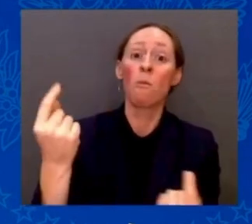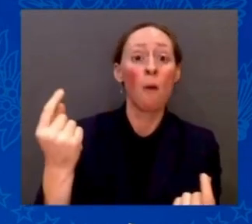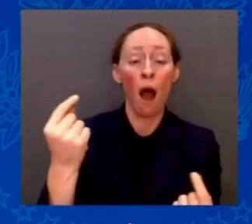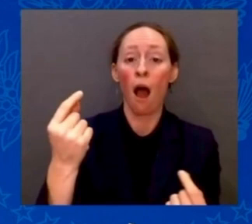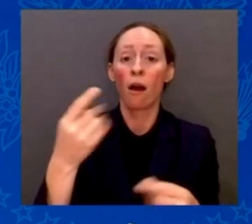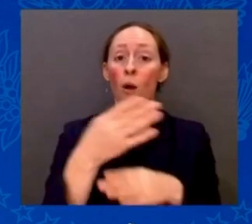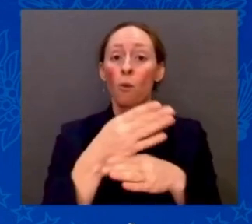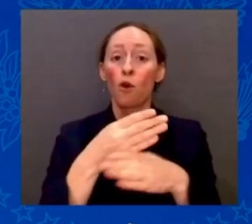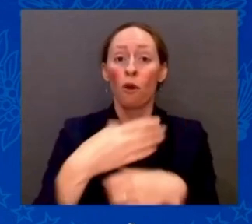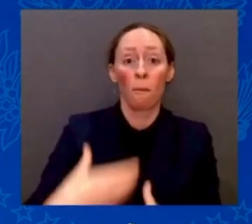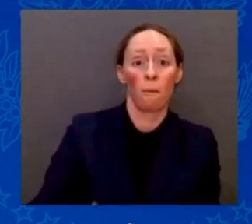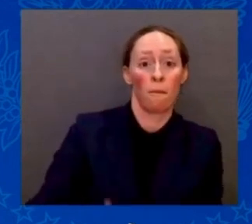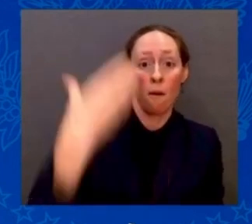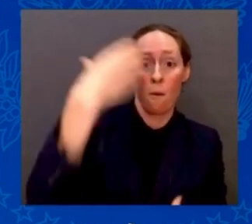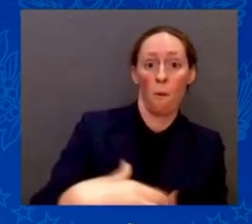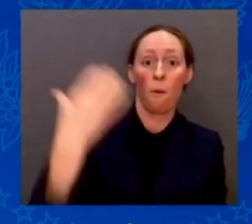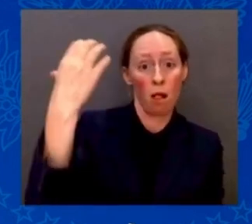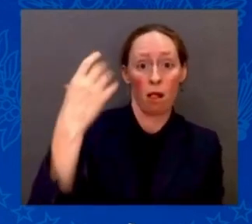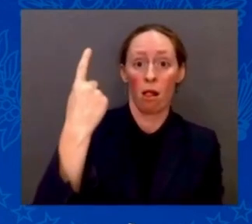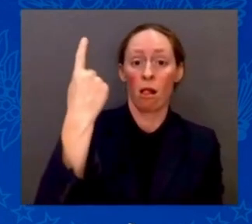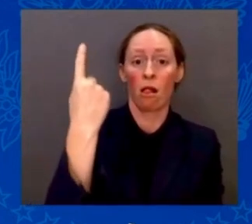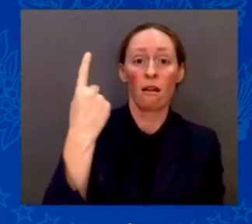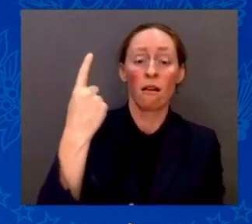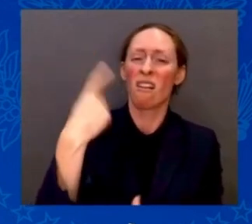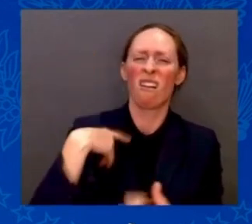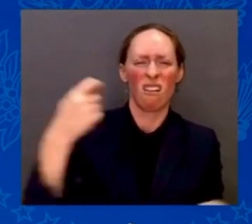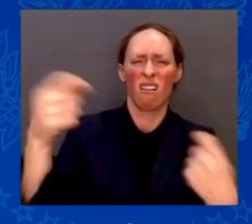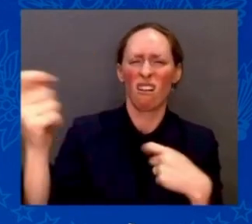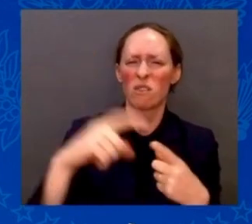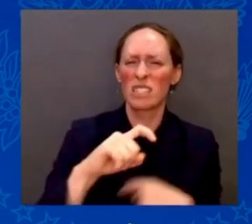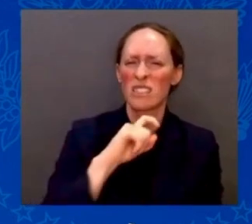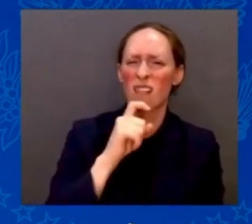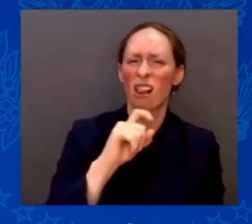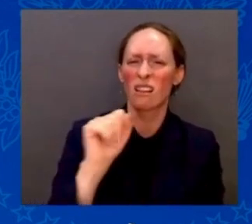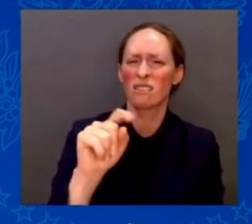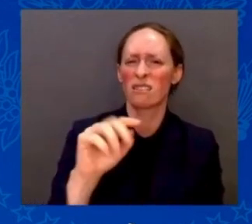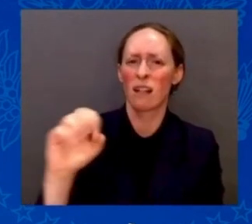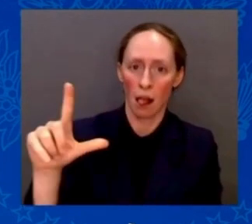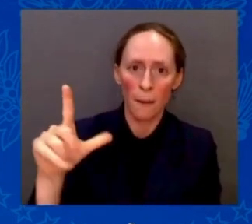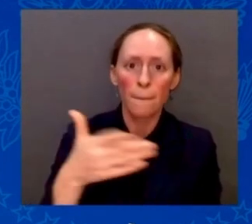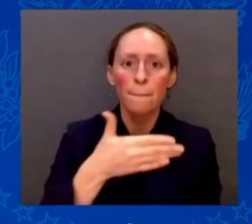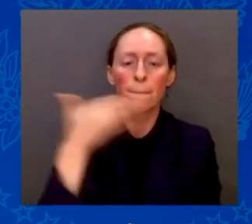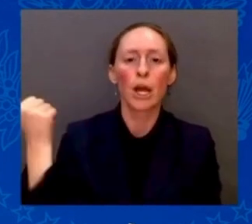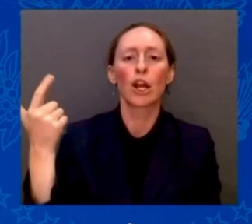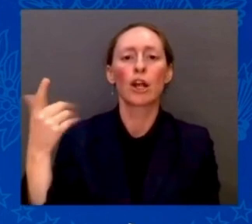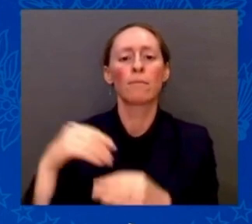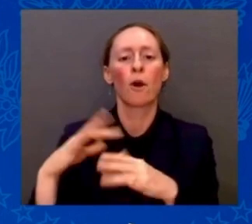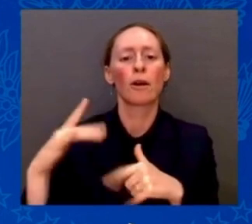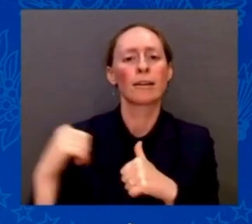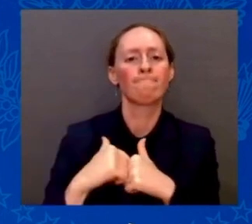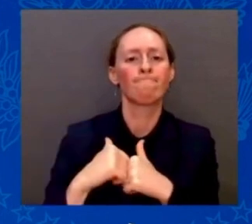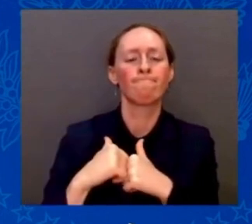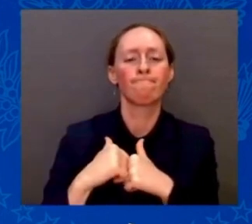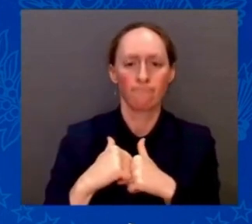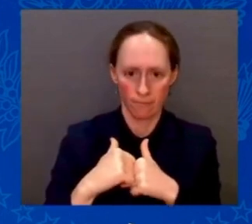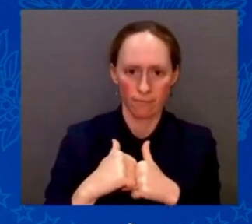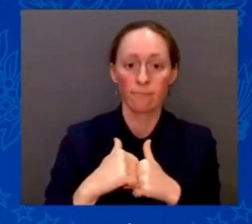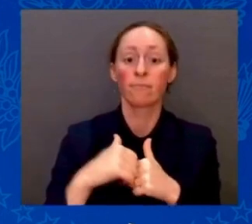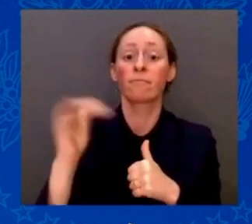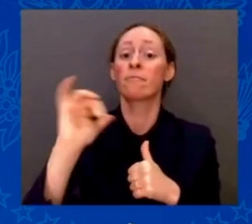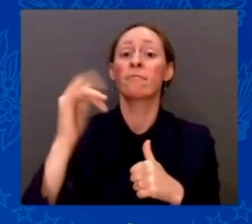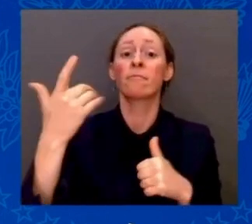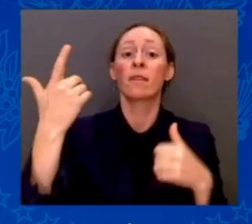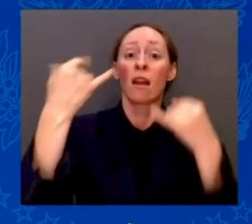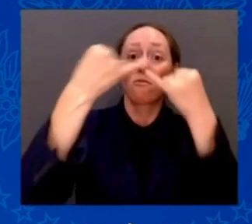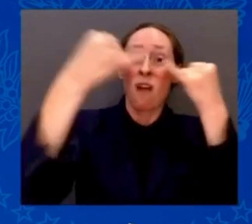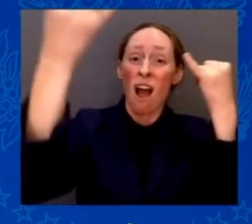and we buried these electric lines. Well, I wonder what would happen now if we hadn't done that. I'm not sure what, but the point is we did